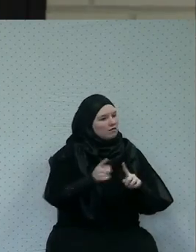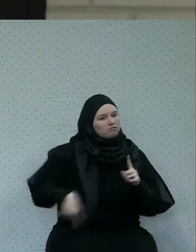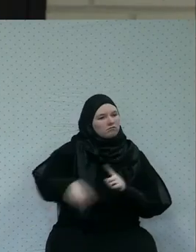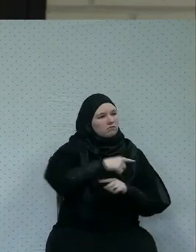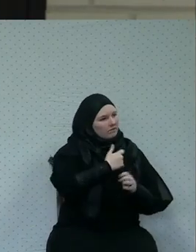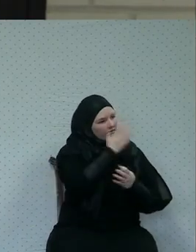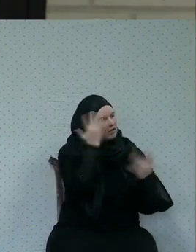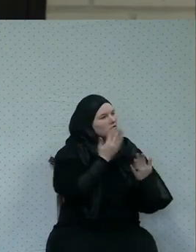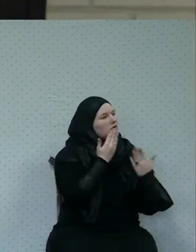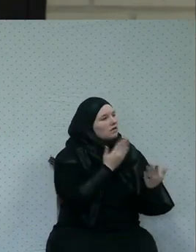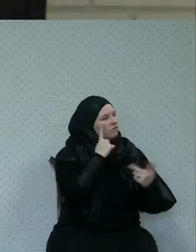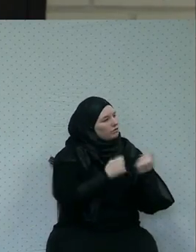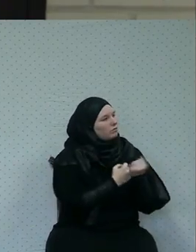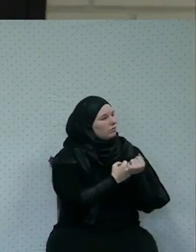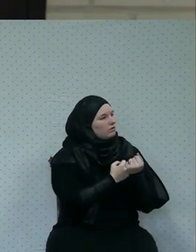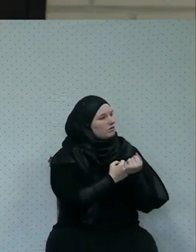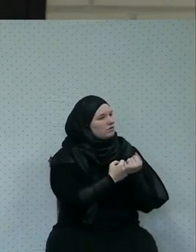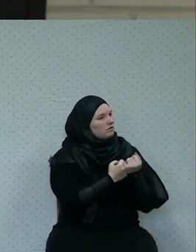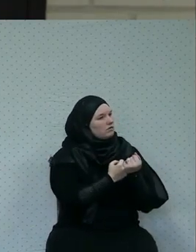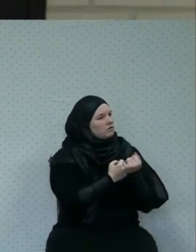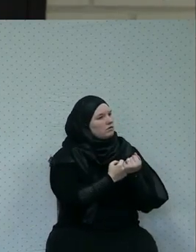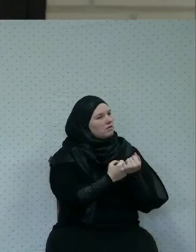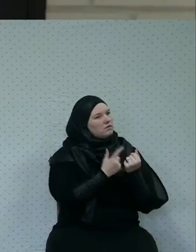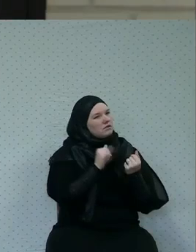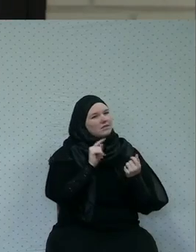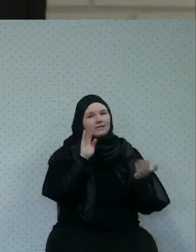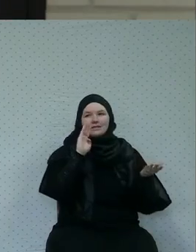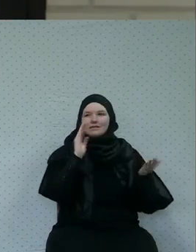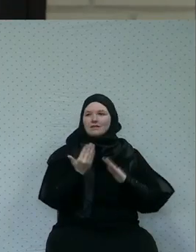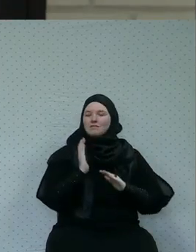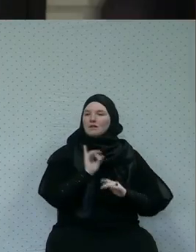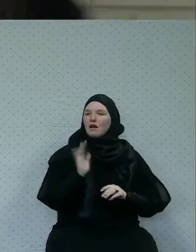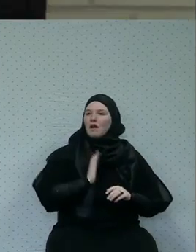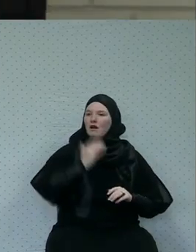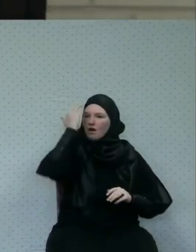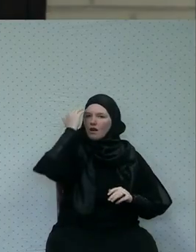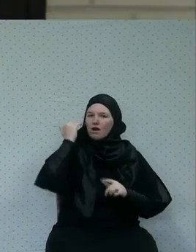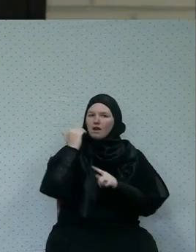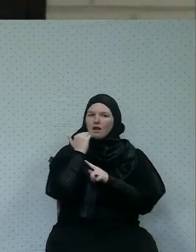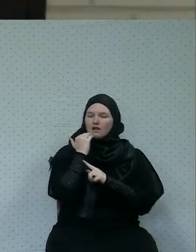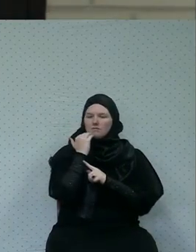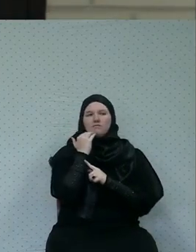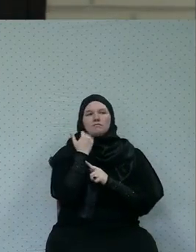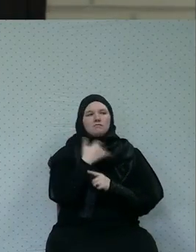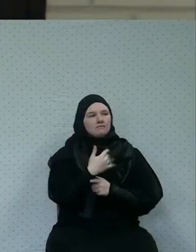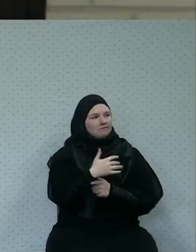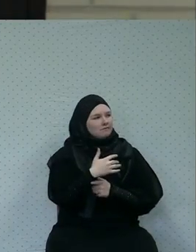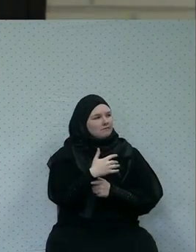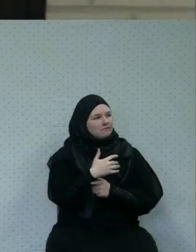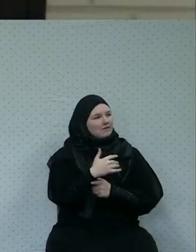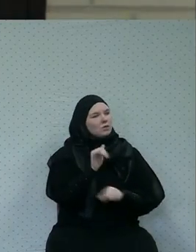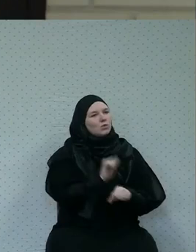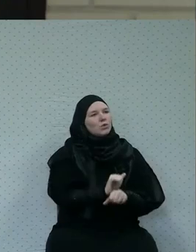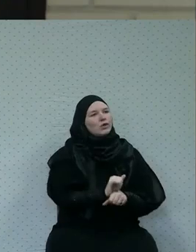granted. So it looks like our head is really lopsided. It's